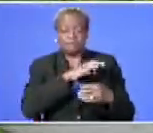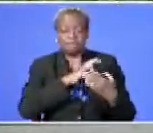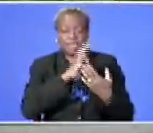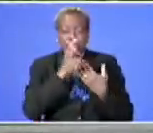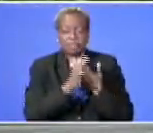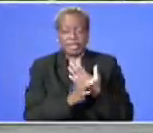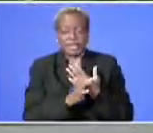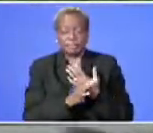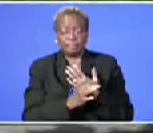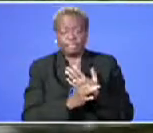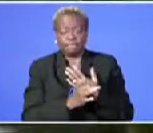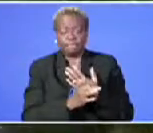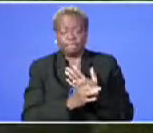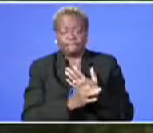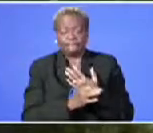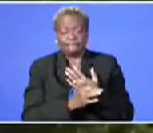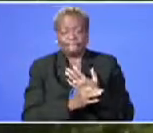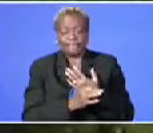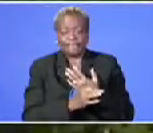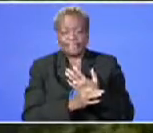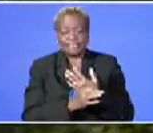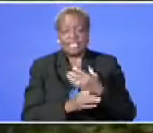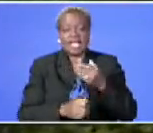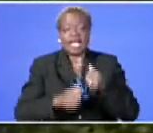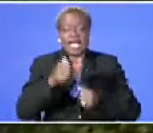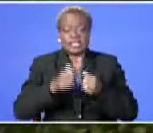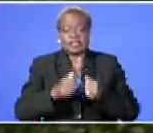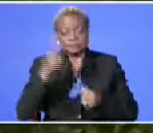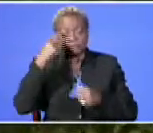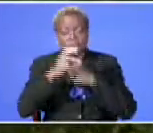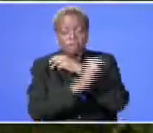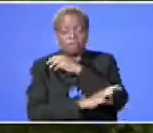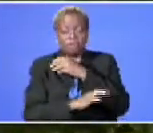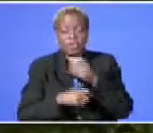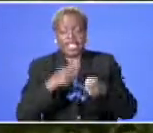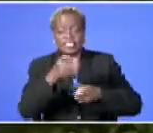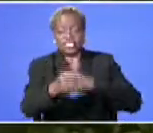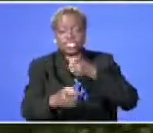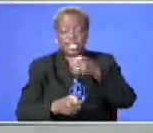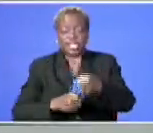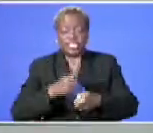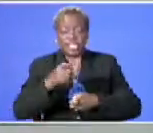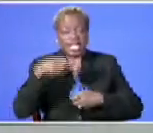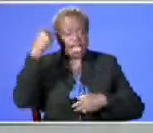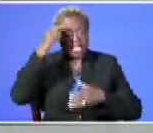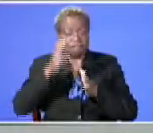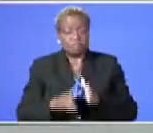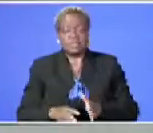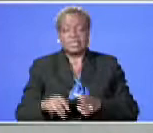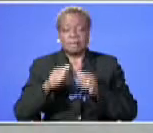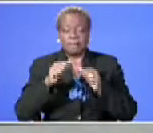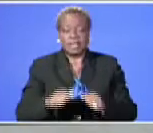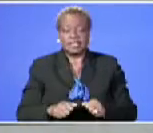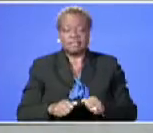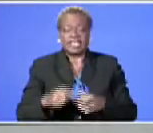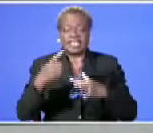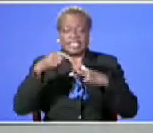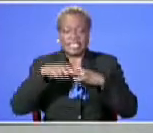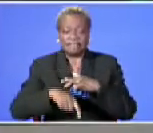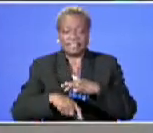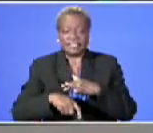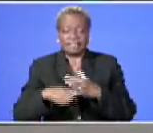active policy interventions to conserve access to foreign exchange and government's ability to access deficit financing in foreign